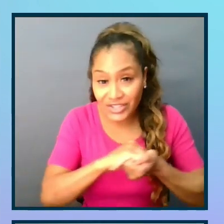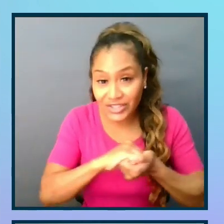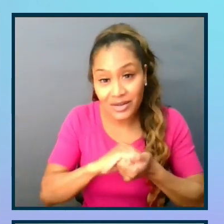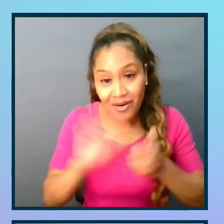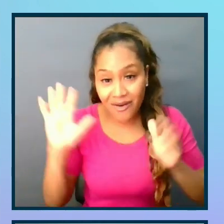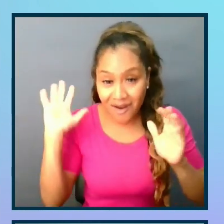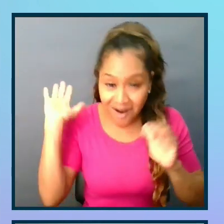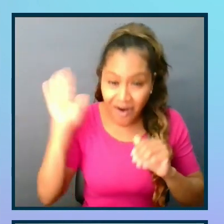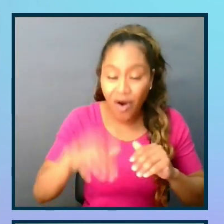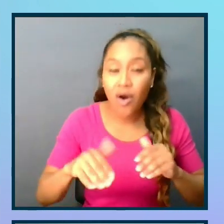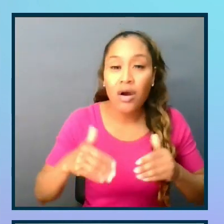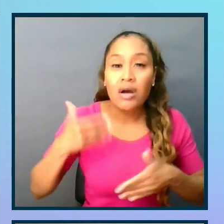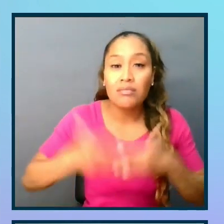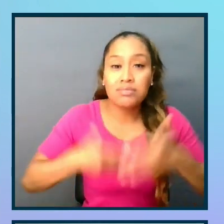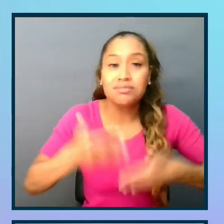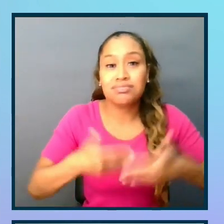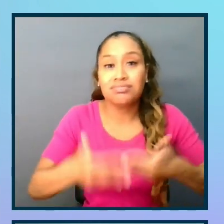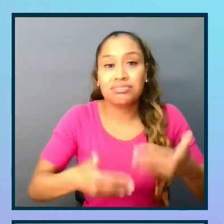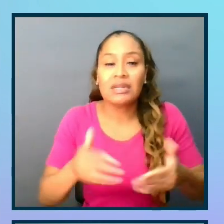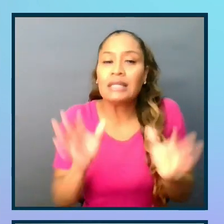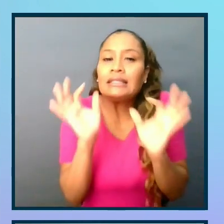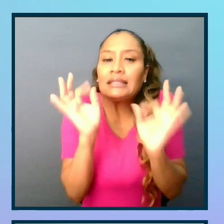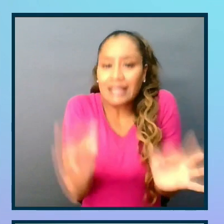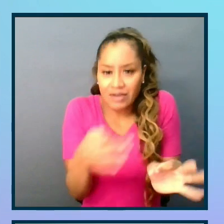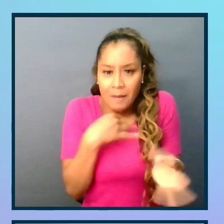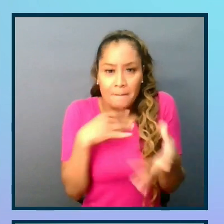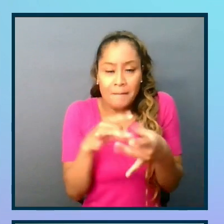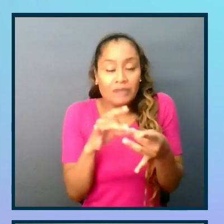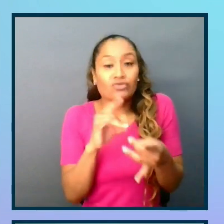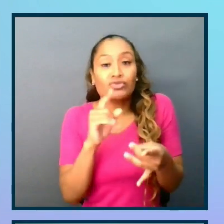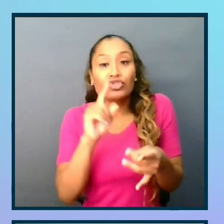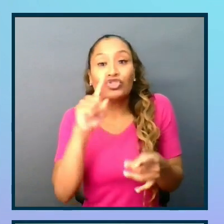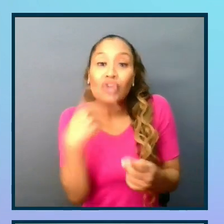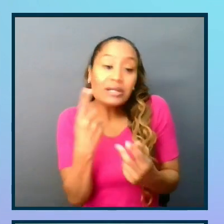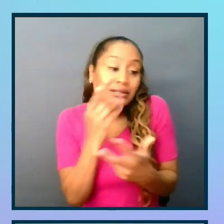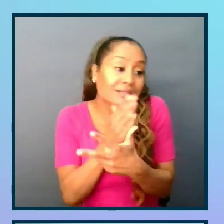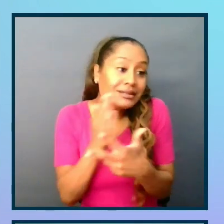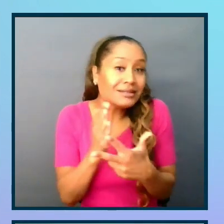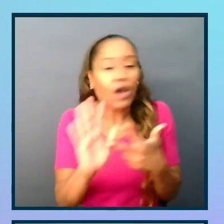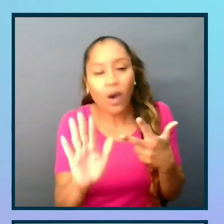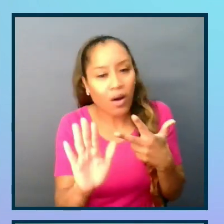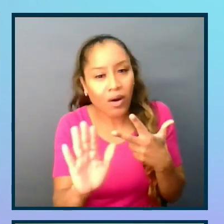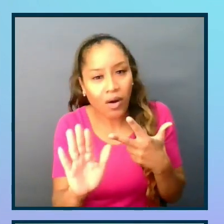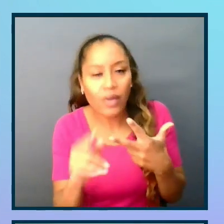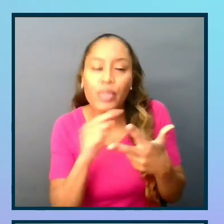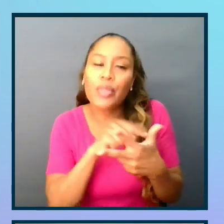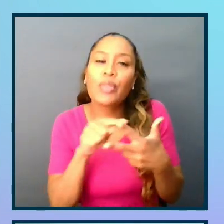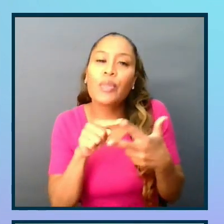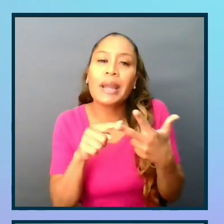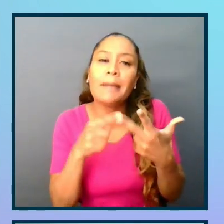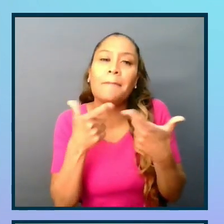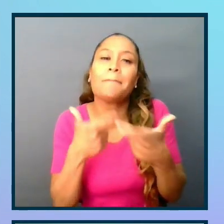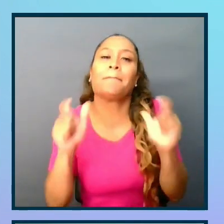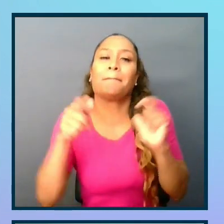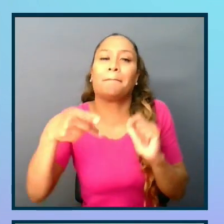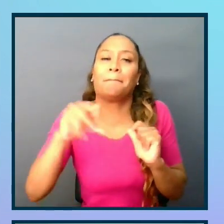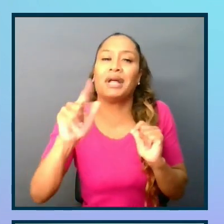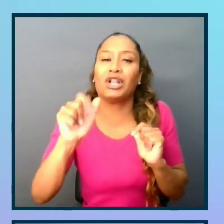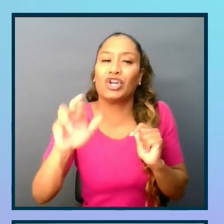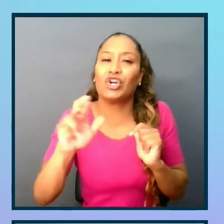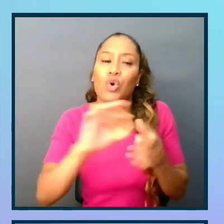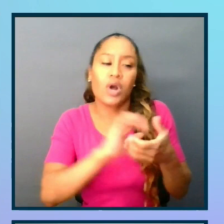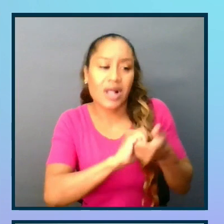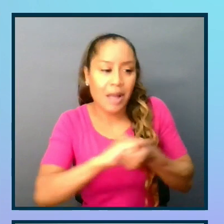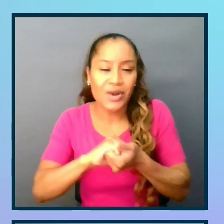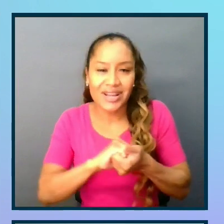way. I definitely want to mention that, you know, it's not just these 3 things. These are 3 kind of pillars of the collaboration between the designers and